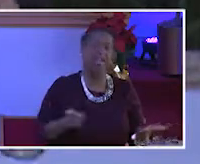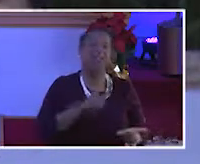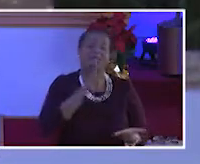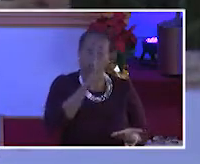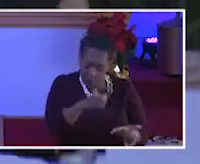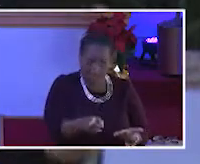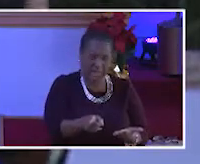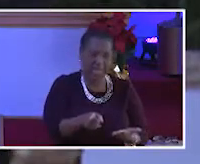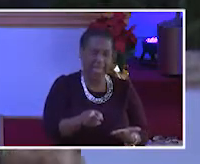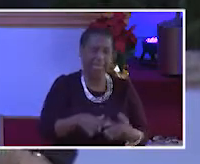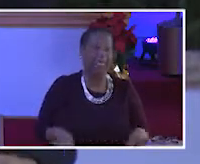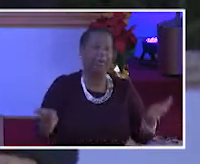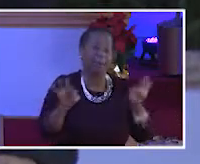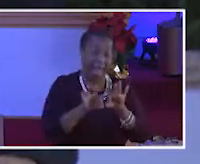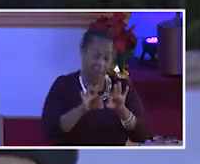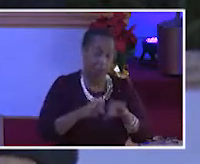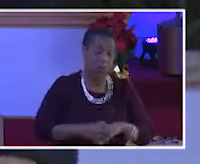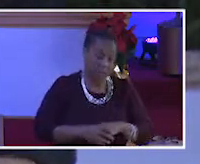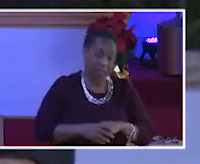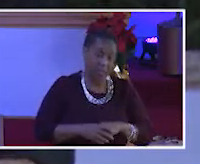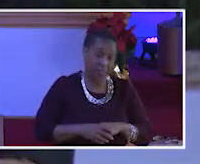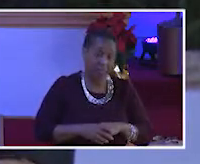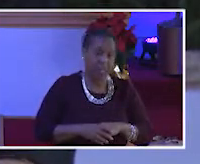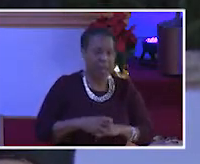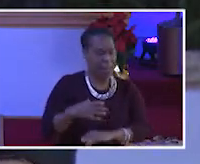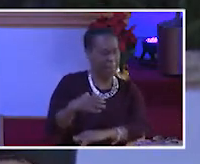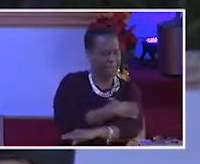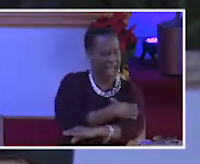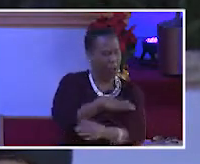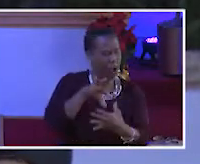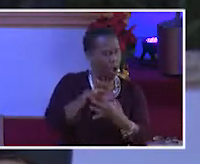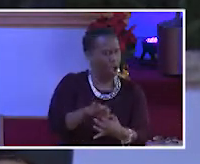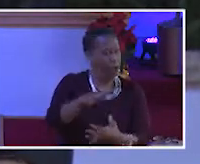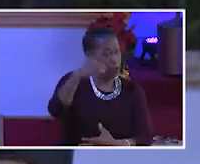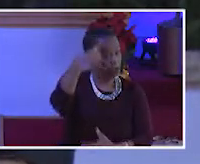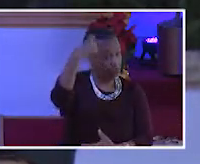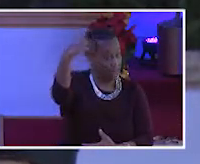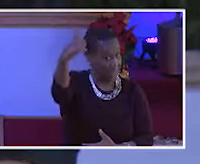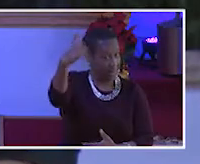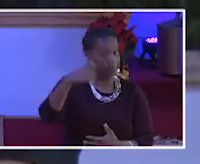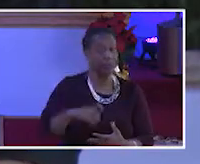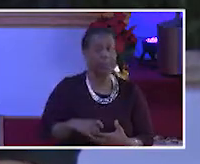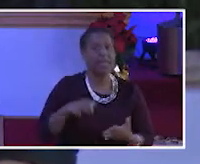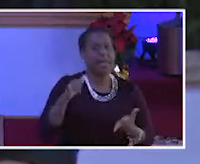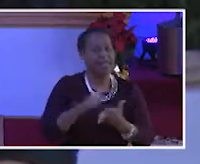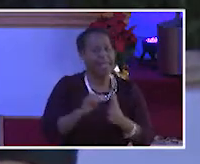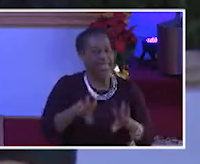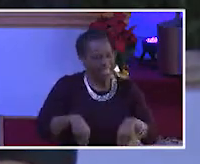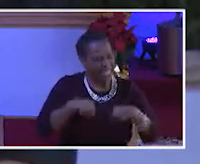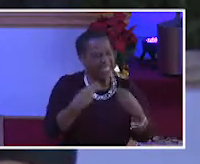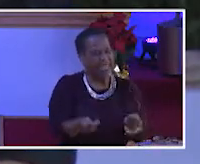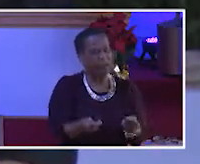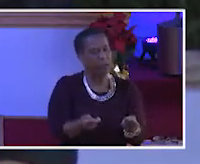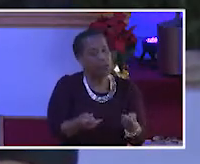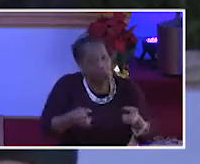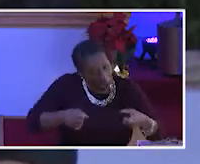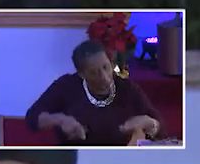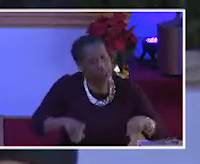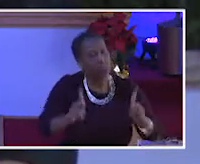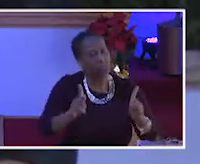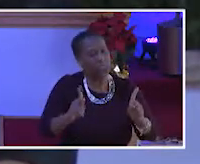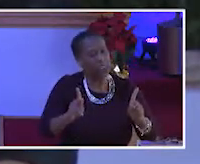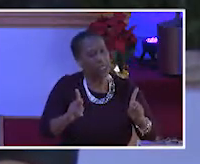really matters. The power of your dream is that it affords you the